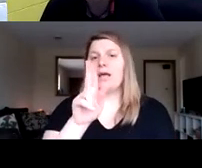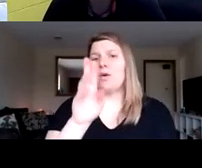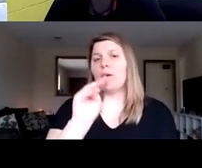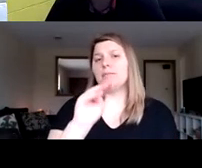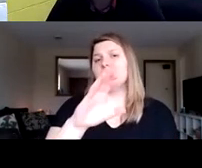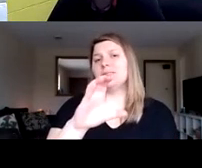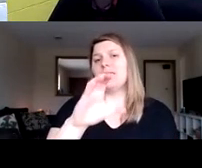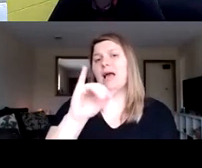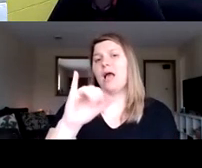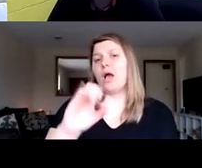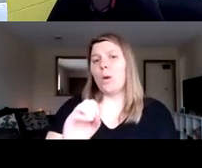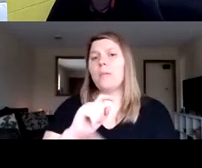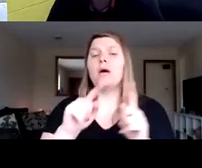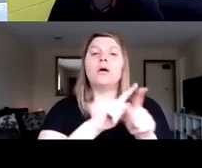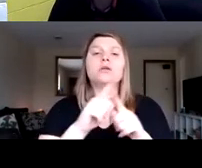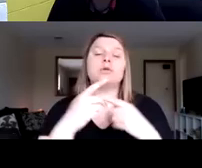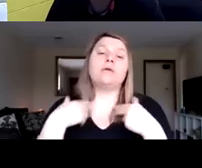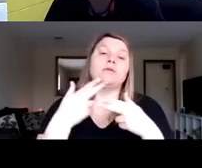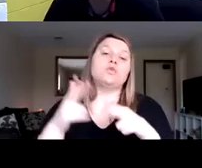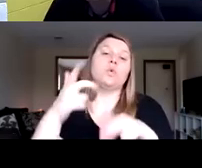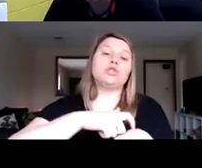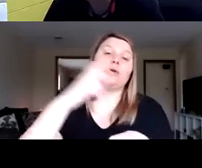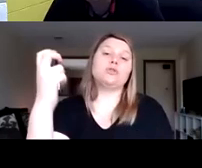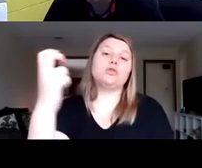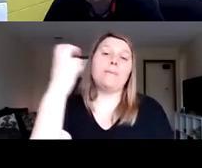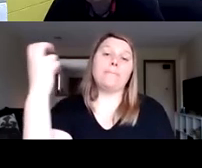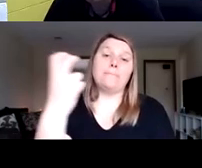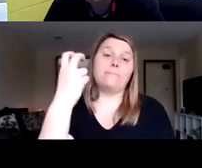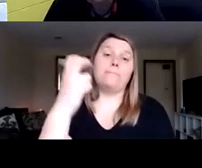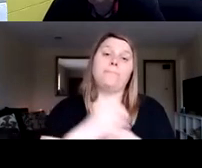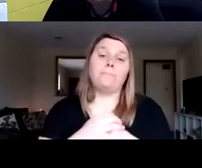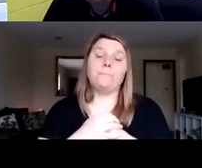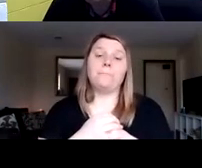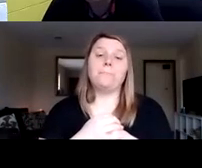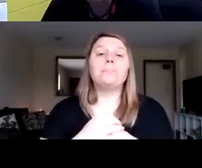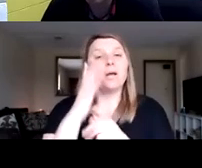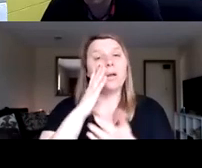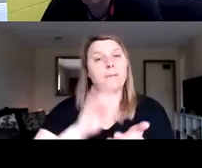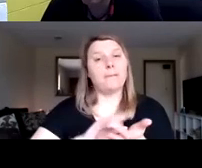KUMCIO, but there is this idea of short-term trips. I know the medical school